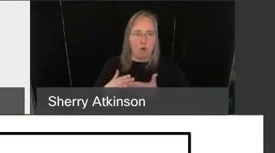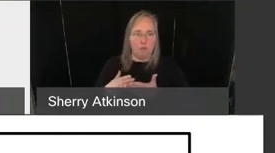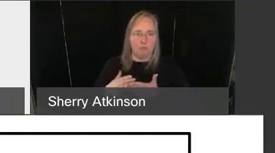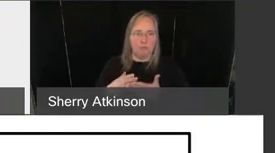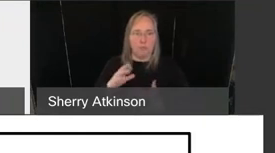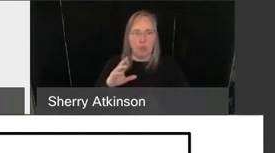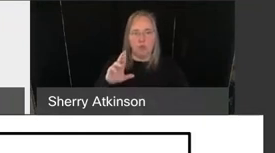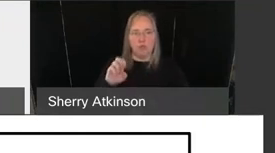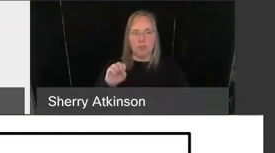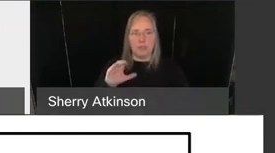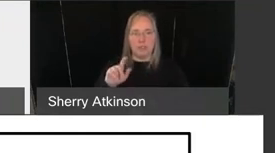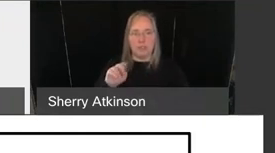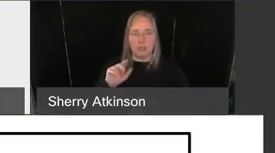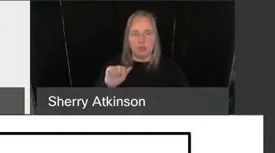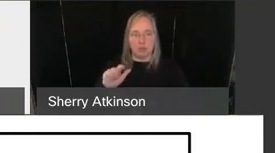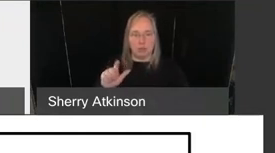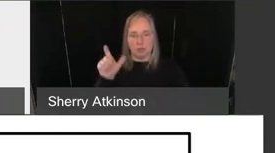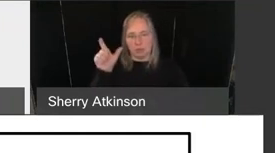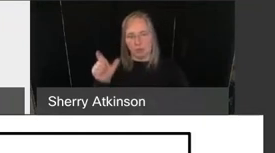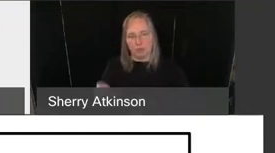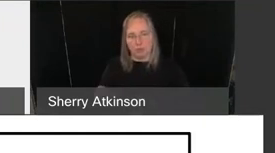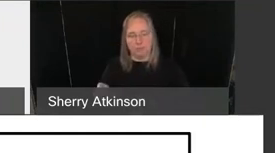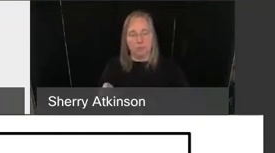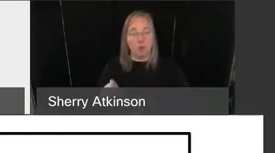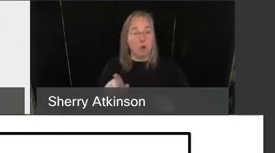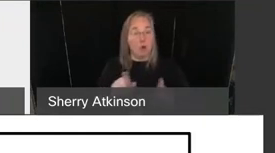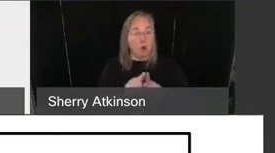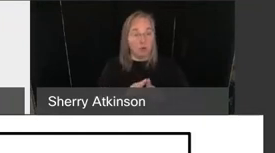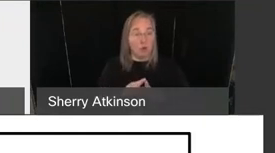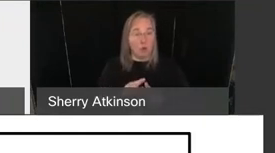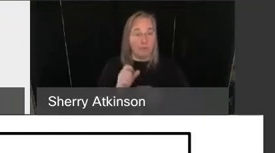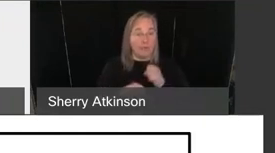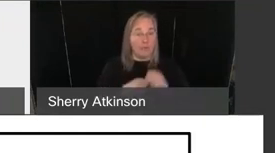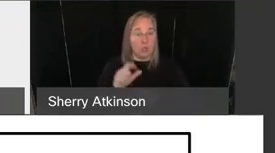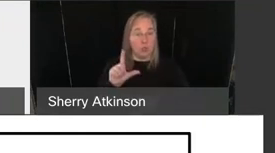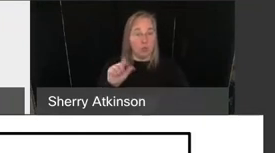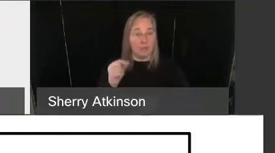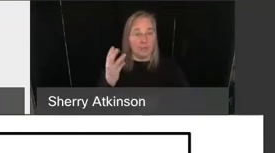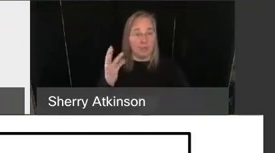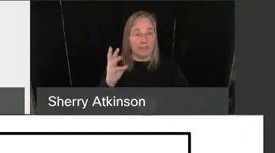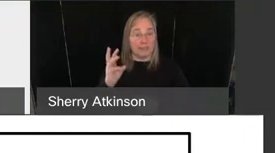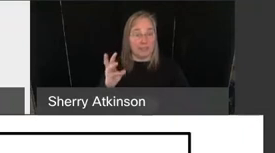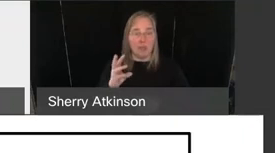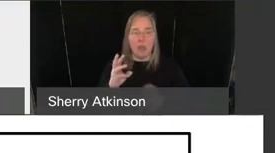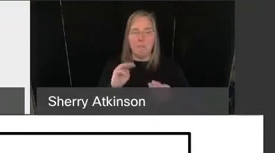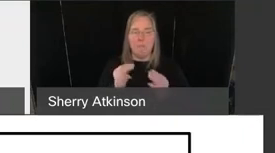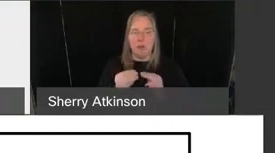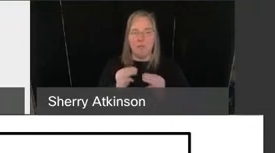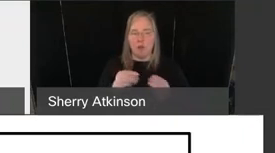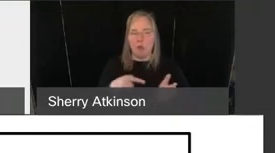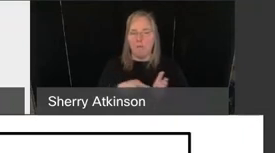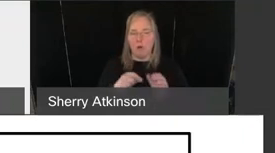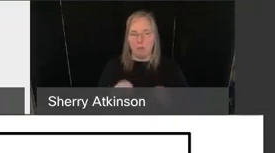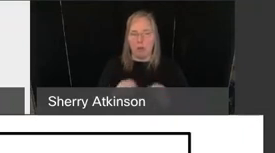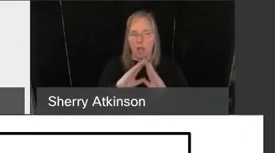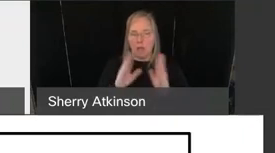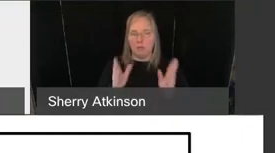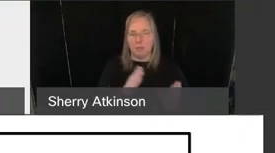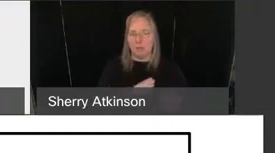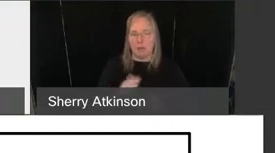Also in 2016, a modified affordable housing plan for downtown Columbia was